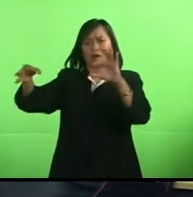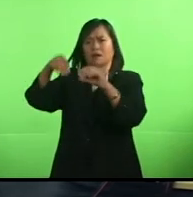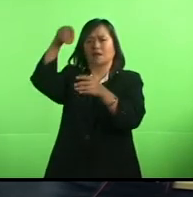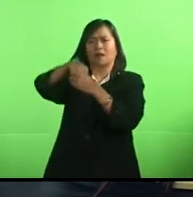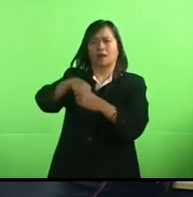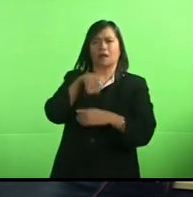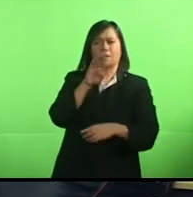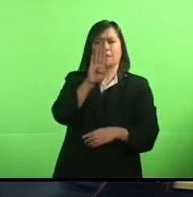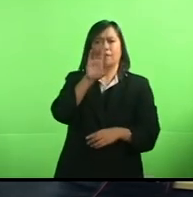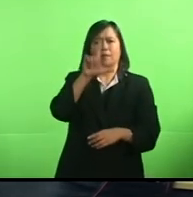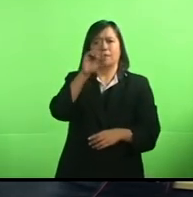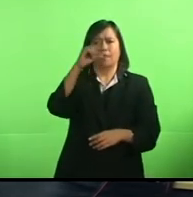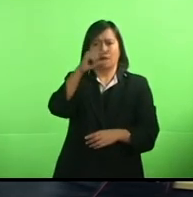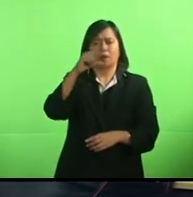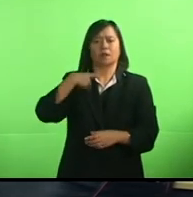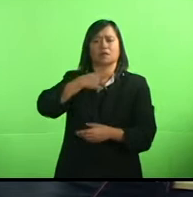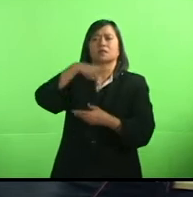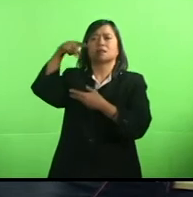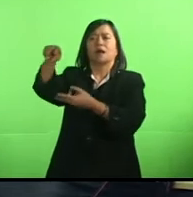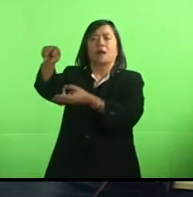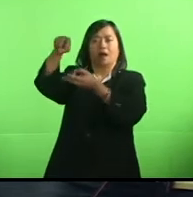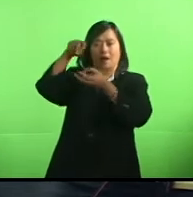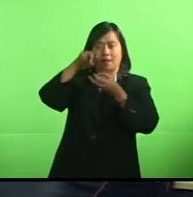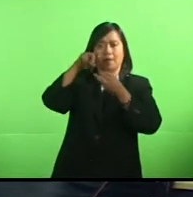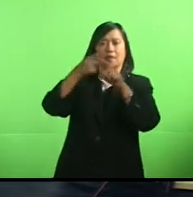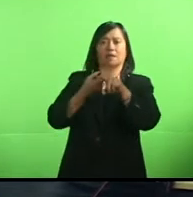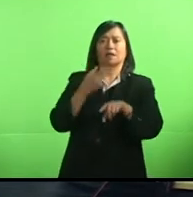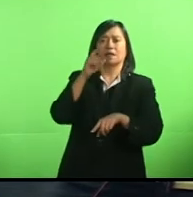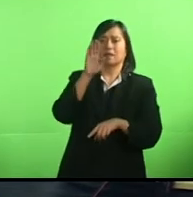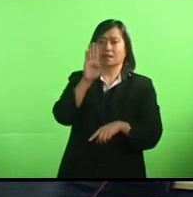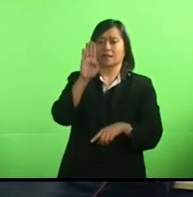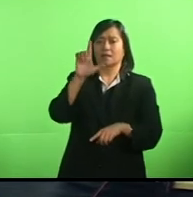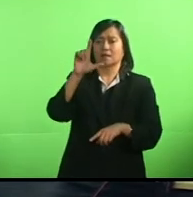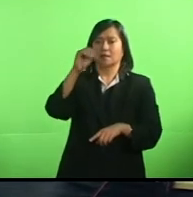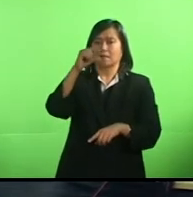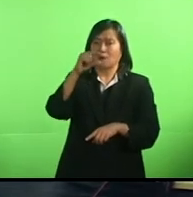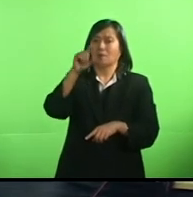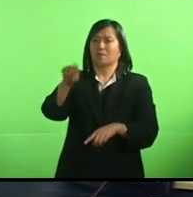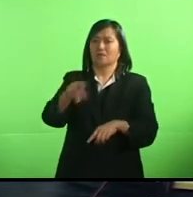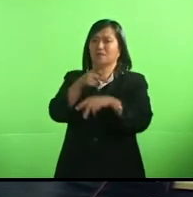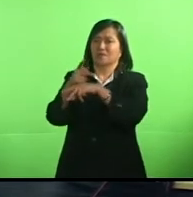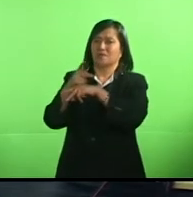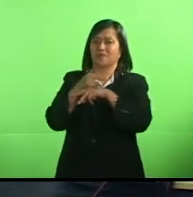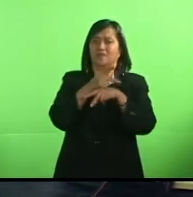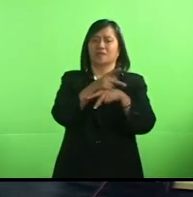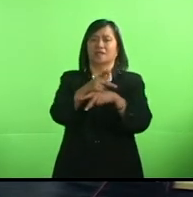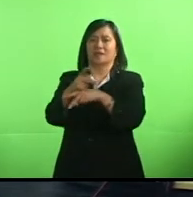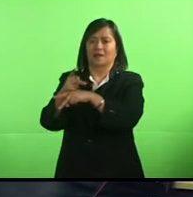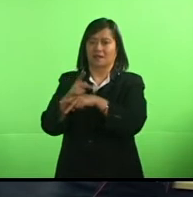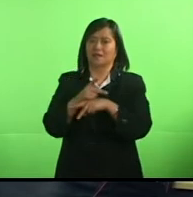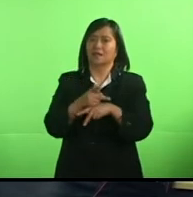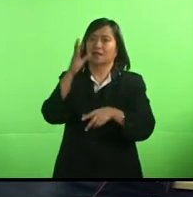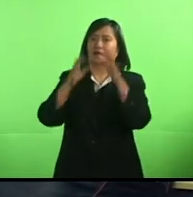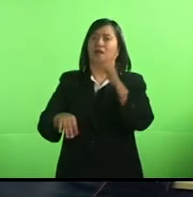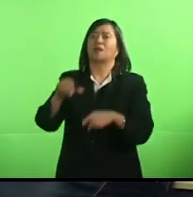dia. Be careful, kita ambil item dari blog tu kena jaga-jaga. If kata